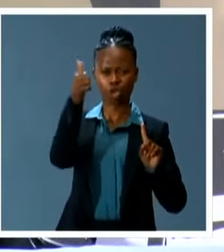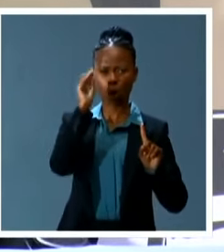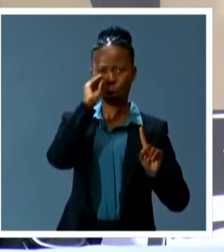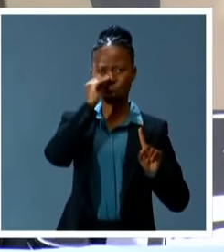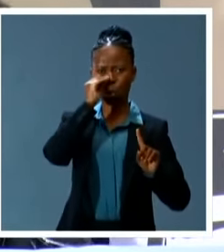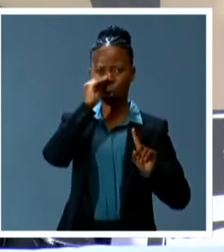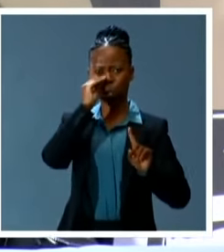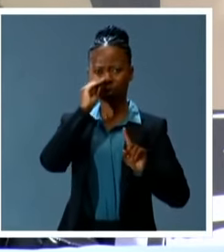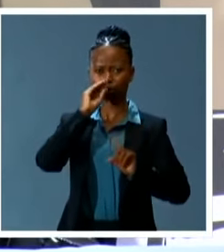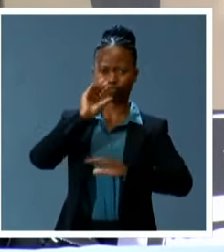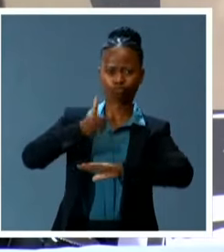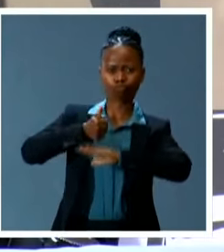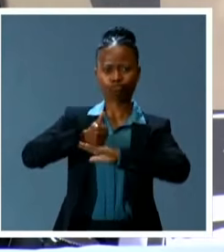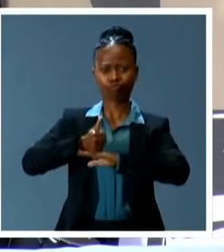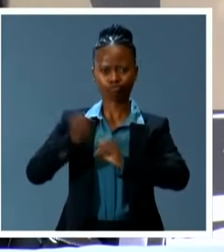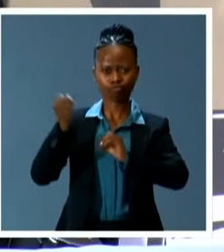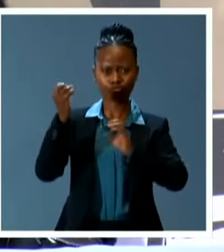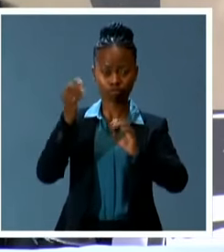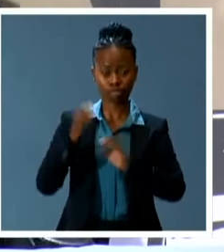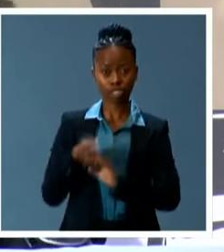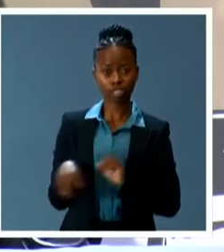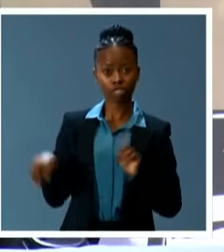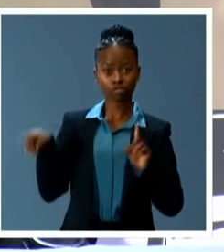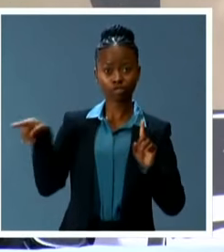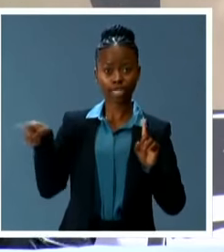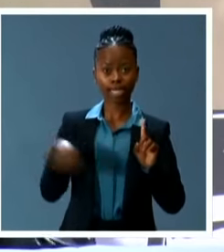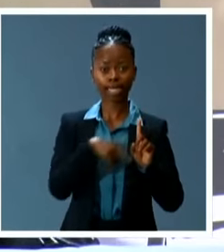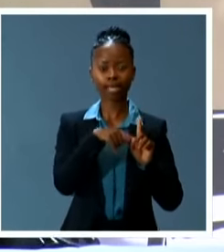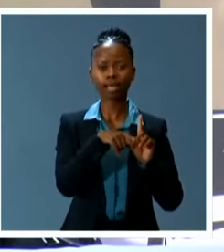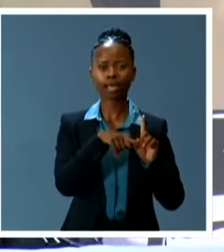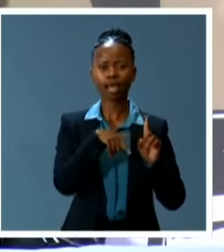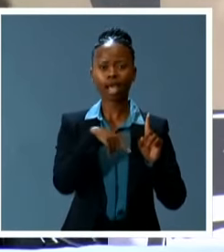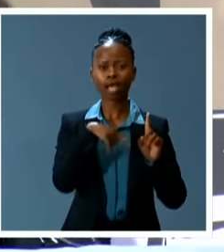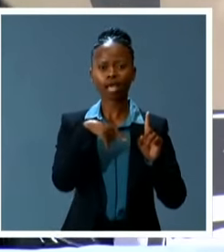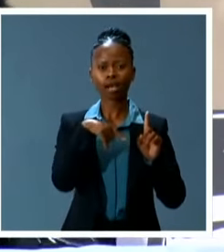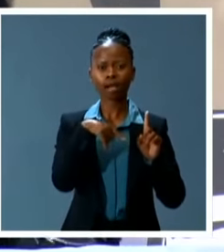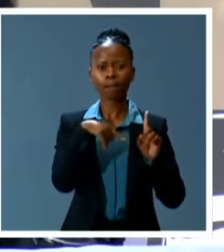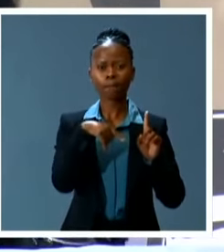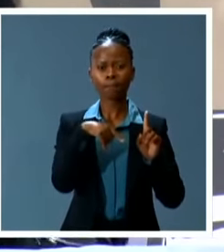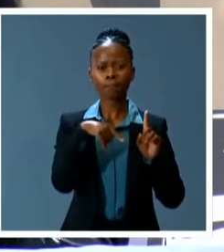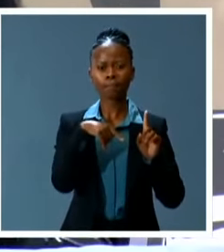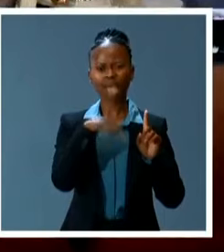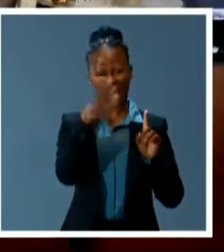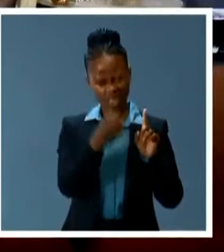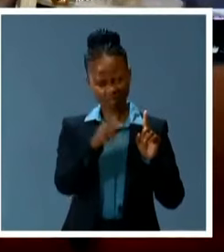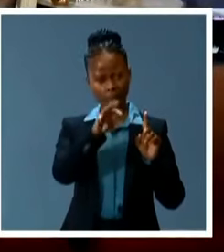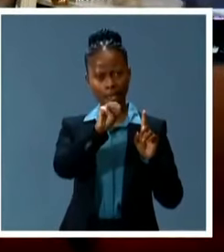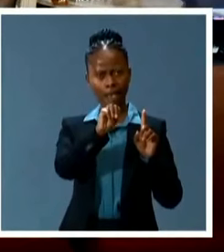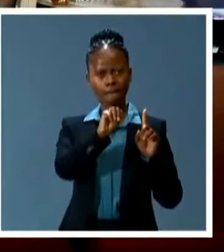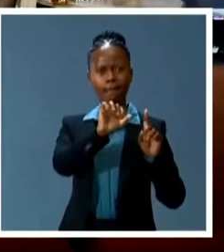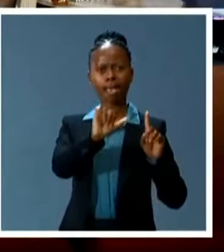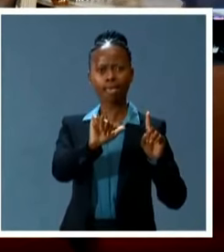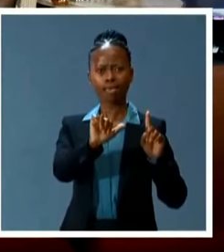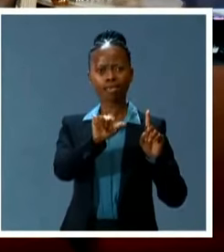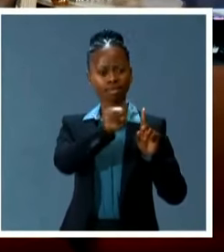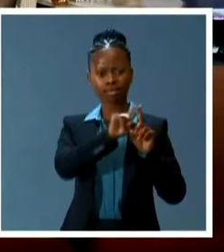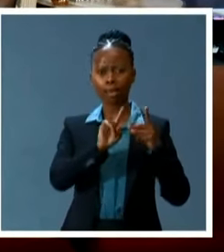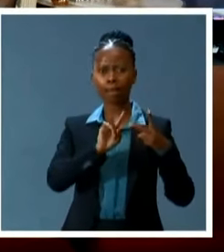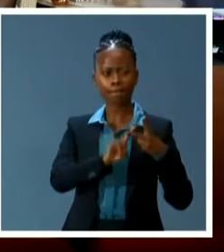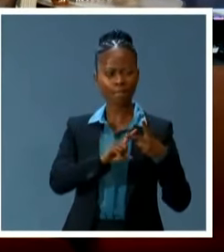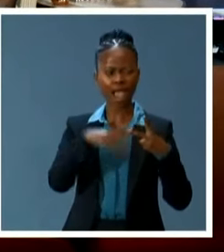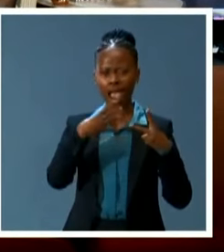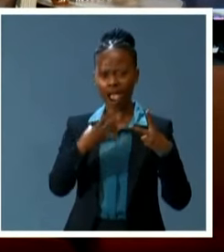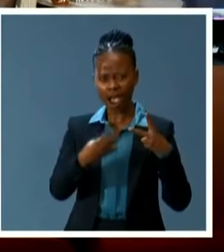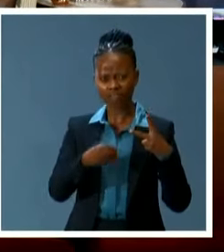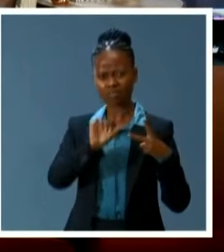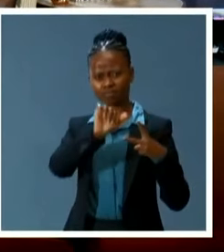is a Fulbright Hubert H. Humphrey Fellow and holds an MA in journalism and media